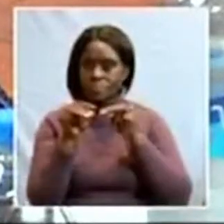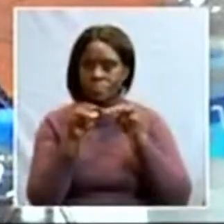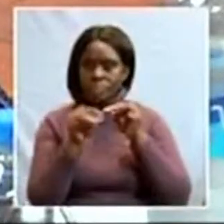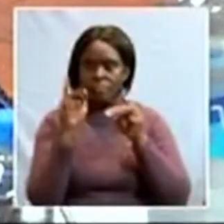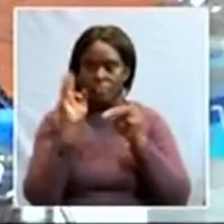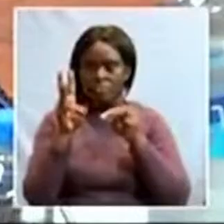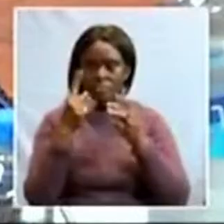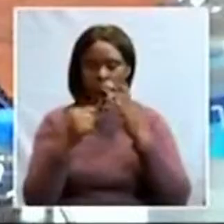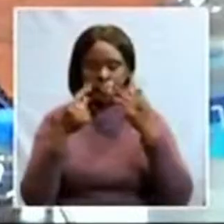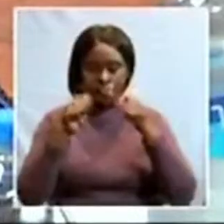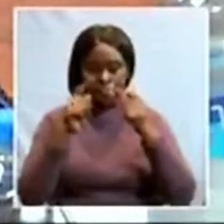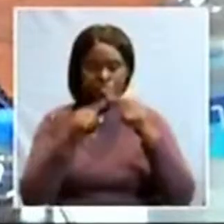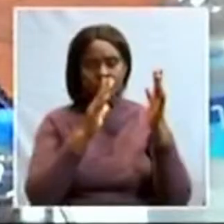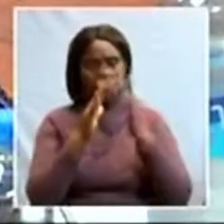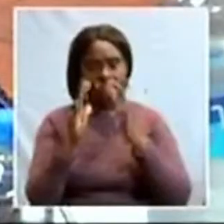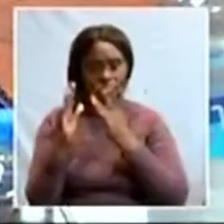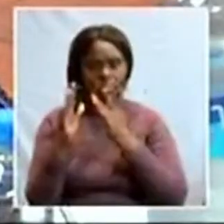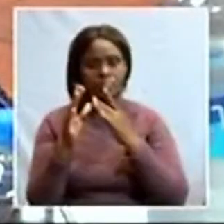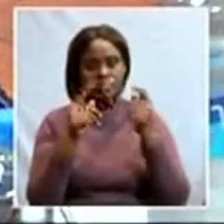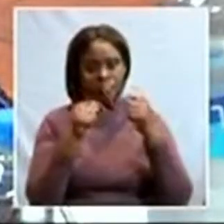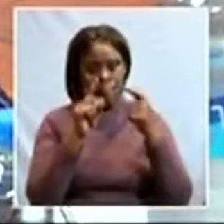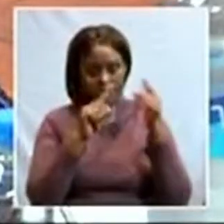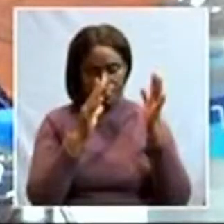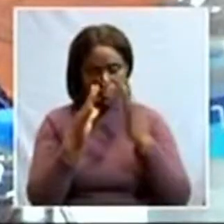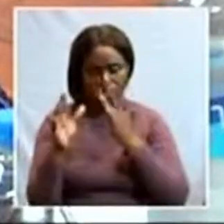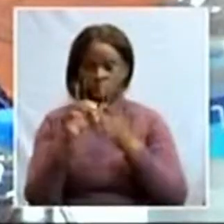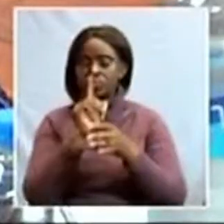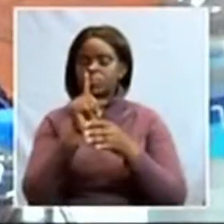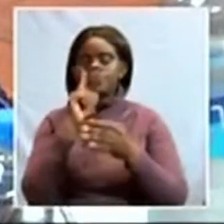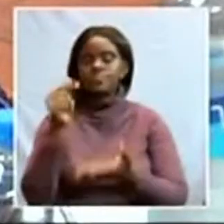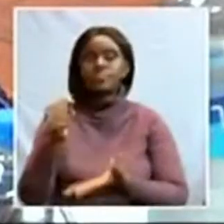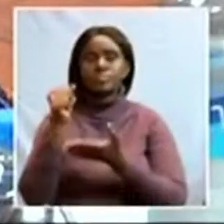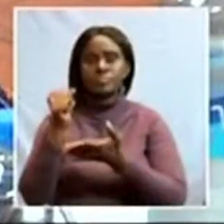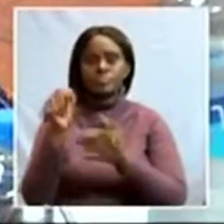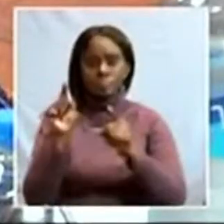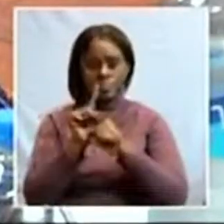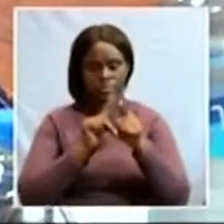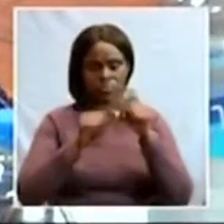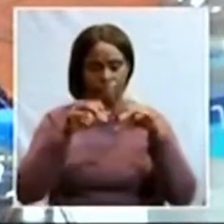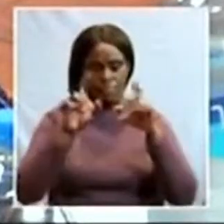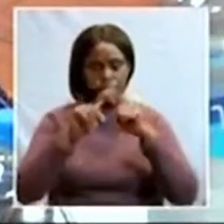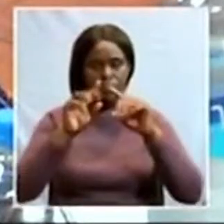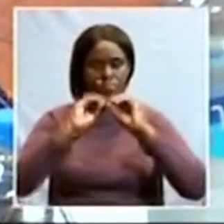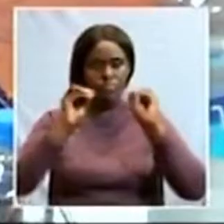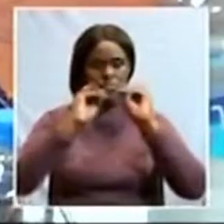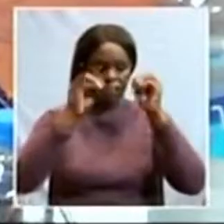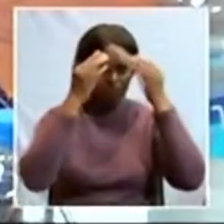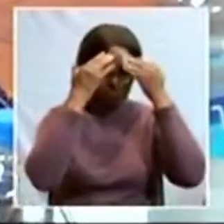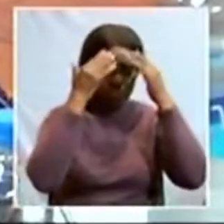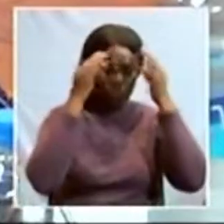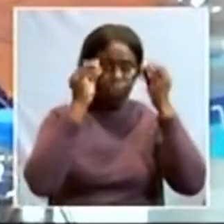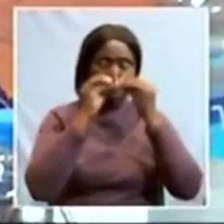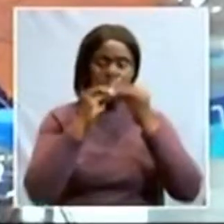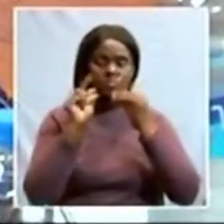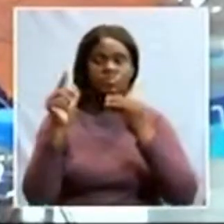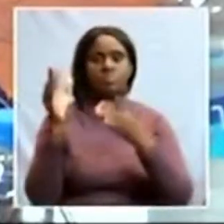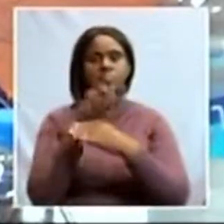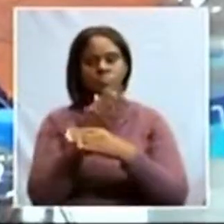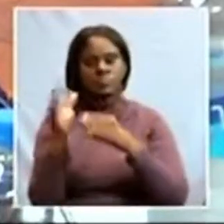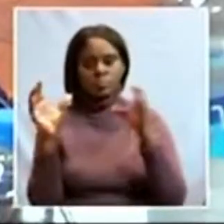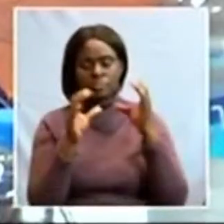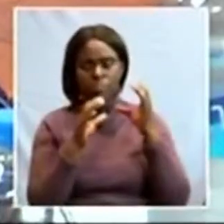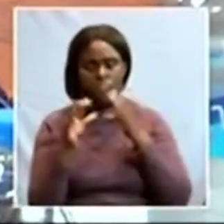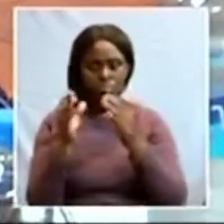Management will endeavor to prepare realistic budgets and continue sensitization of the business